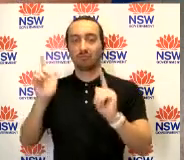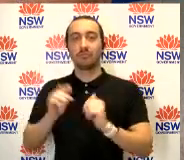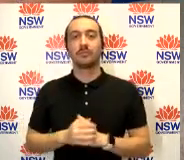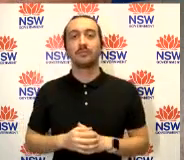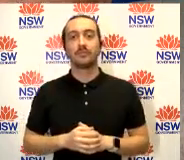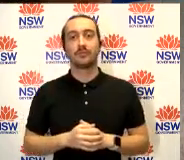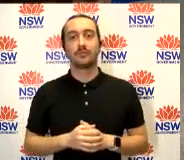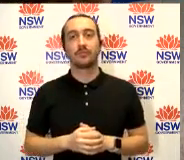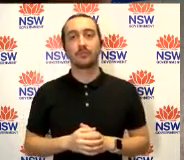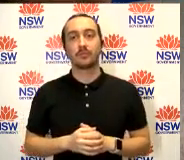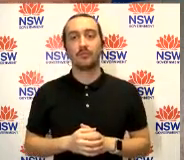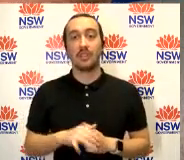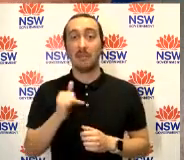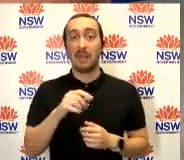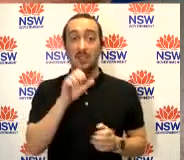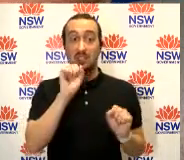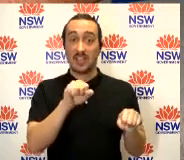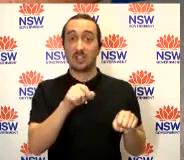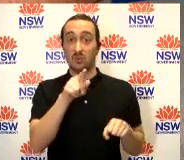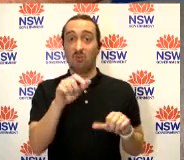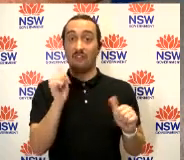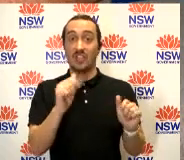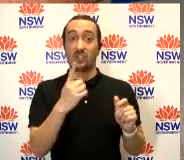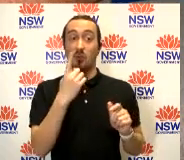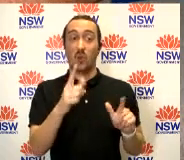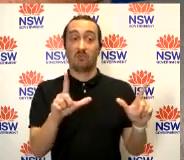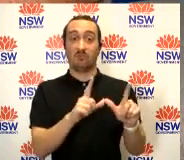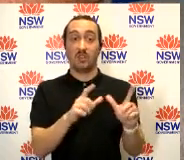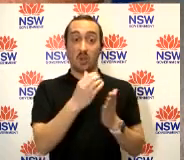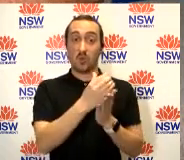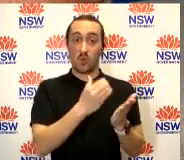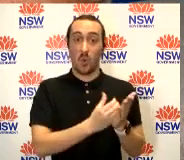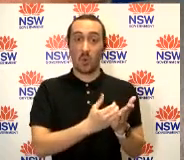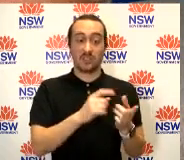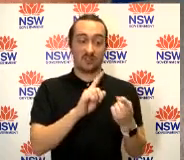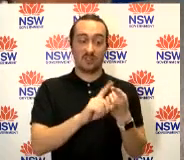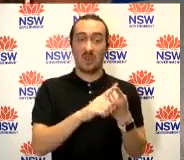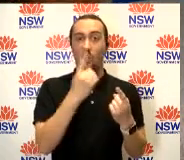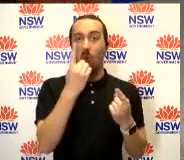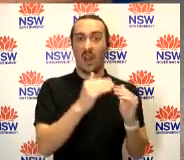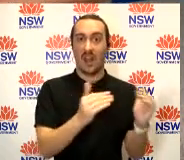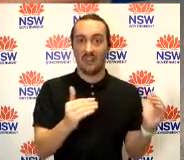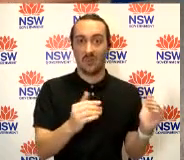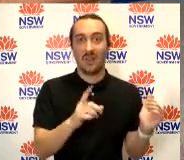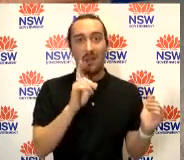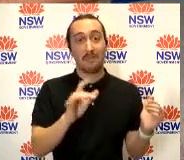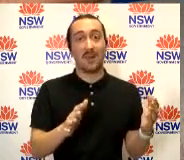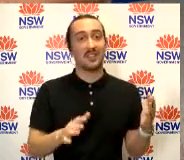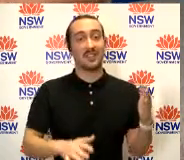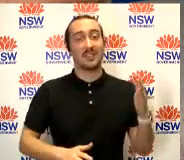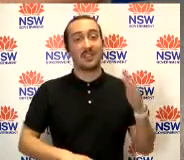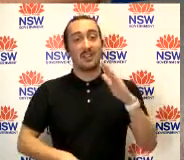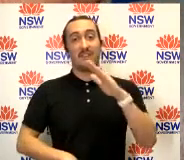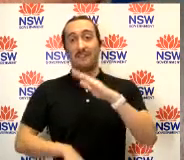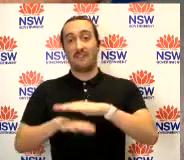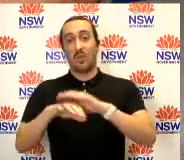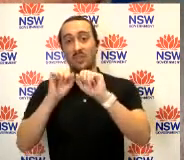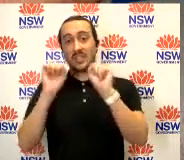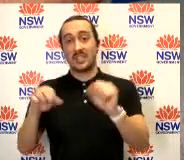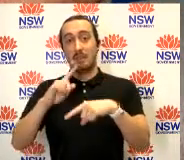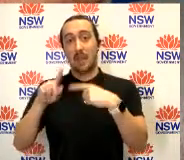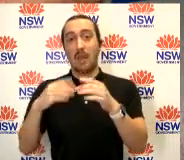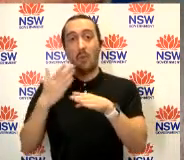of just goes, you've done one level, but it's so minute in the scale of the actual holistic system working at heights. And of course,